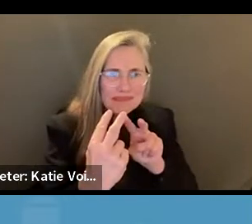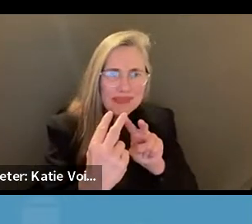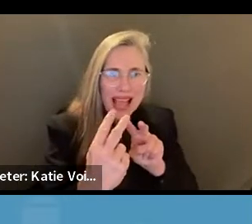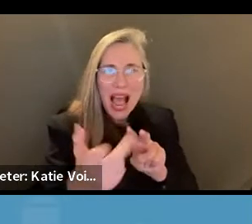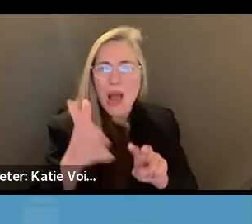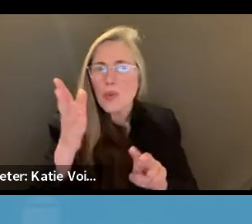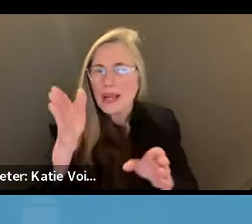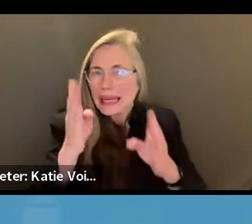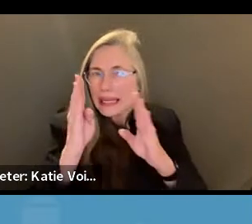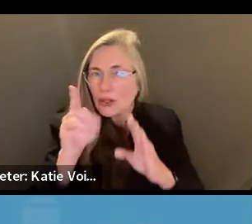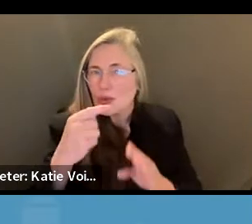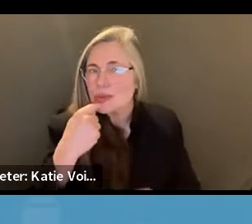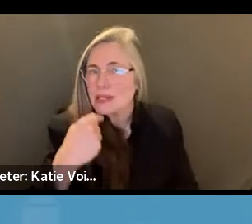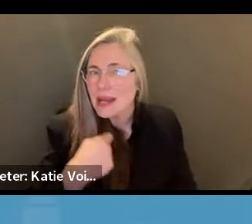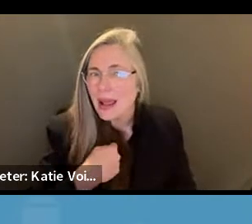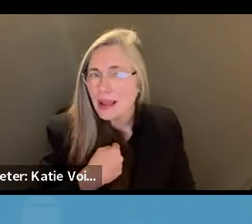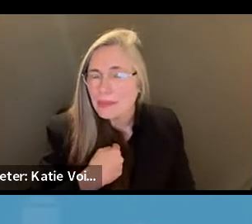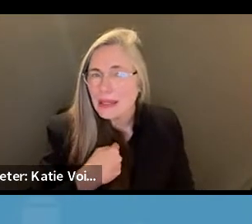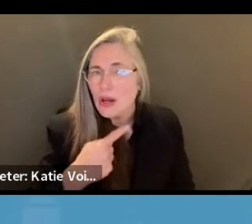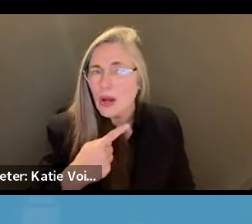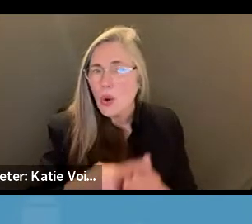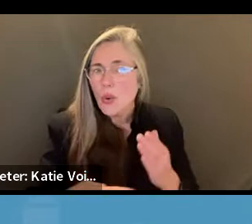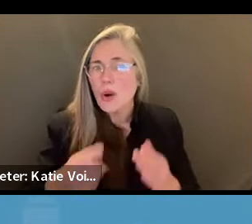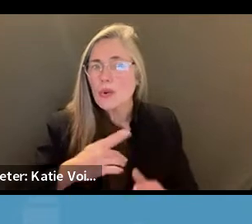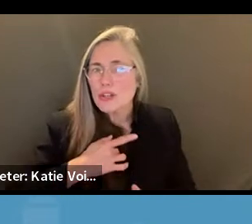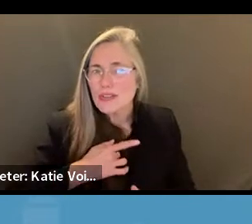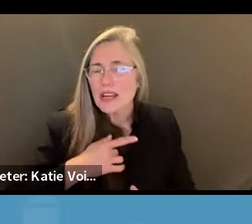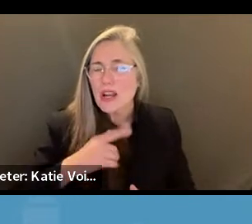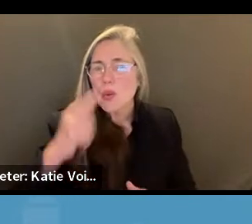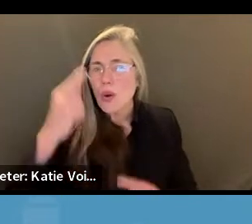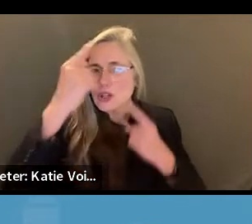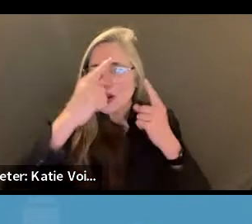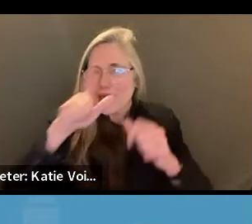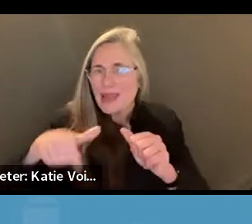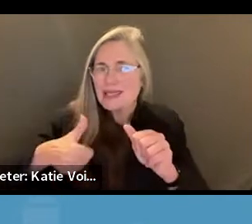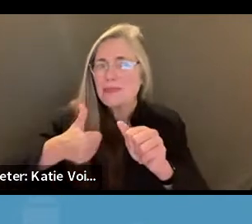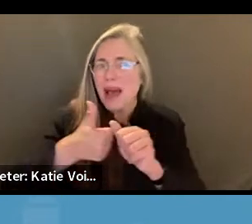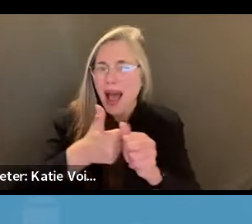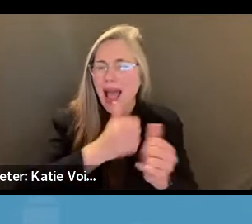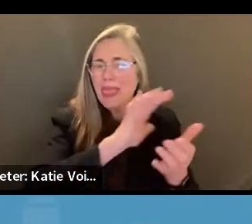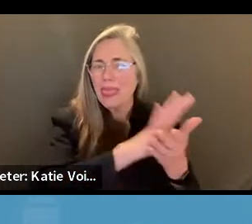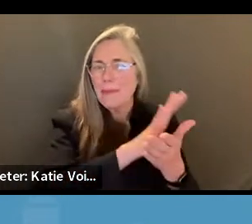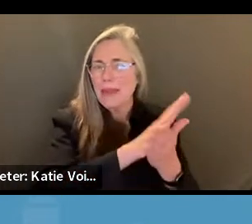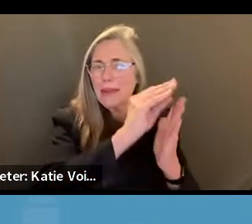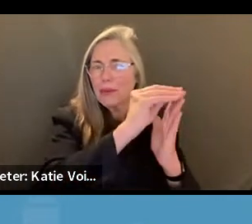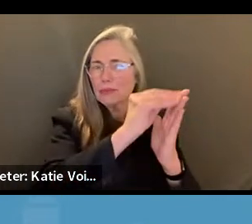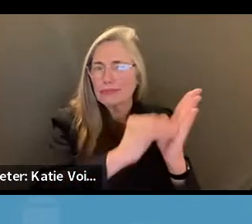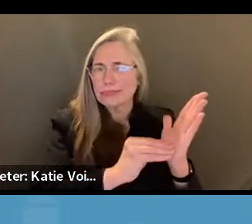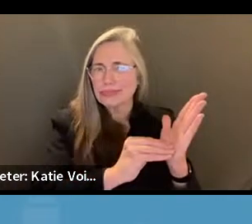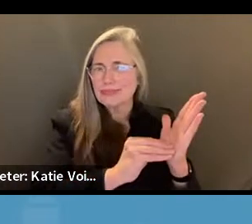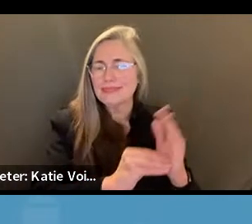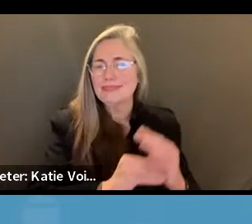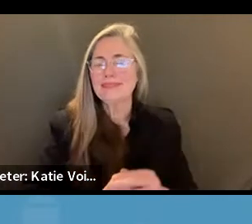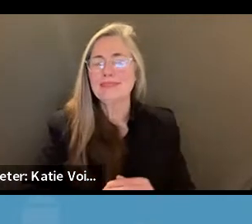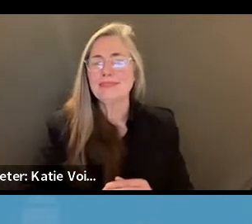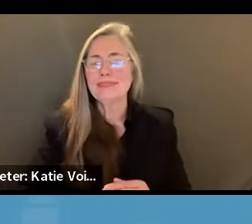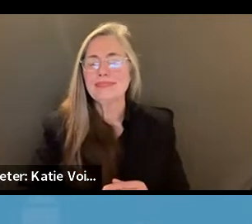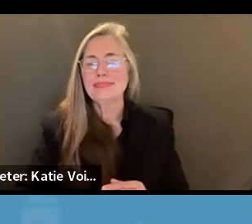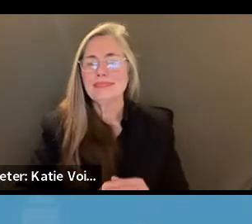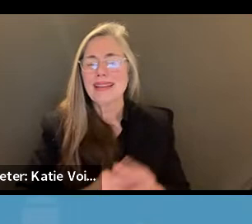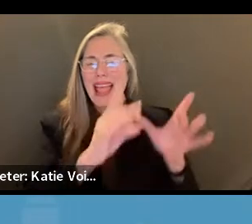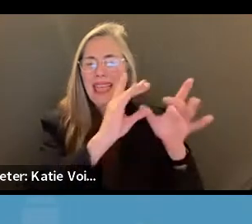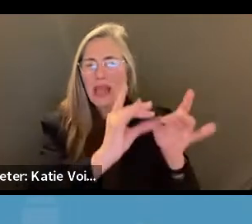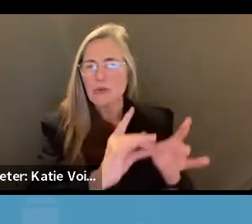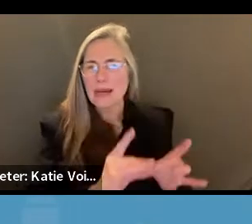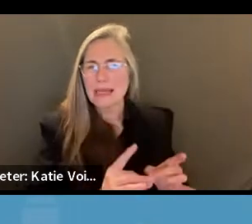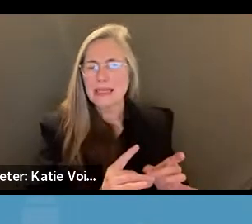what your feeling was and what your thoughts were behind this. And one other thing, as I was looking at it, and again, I